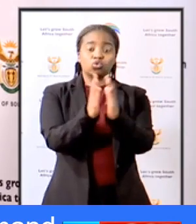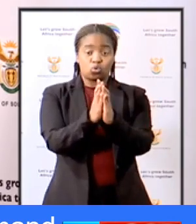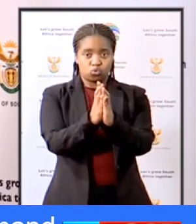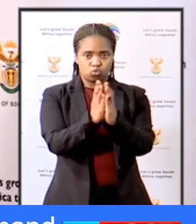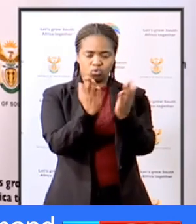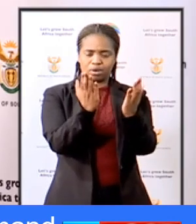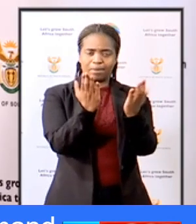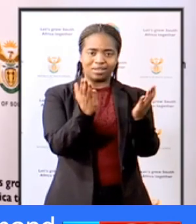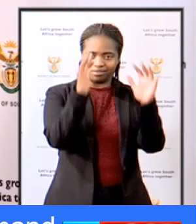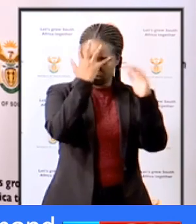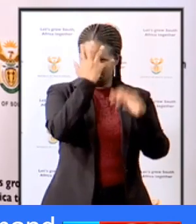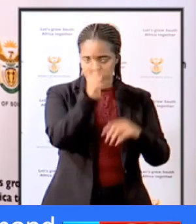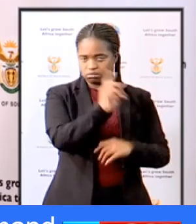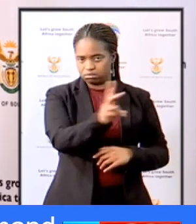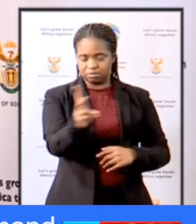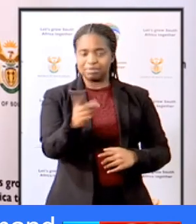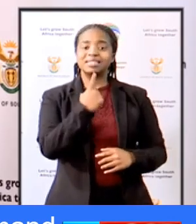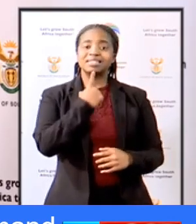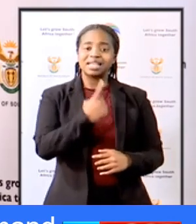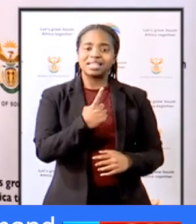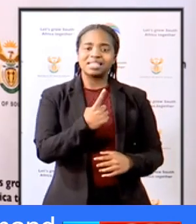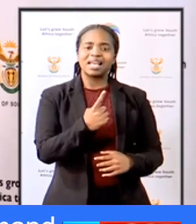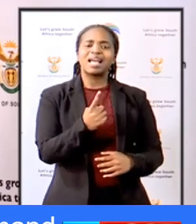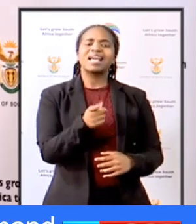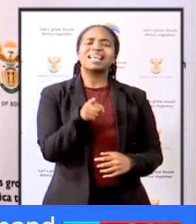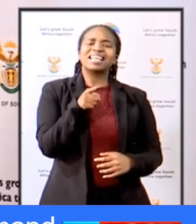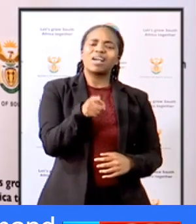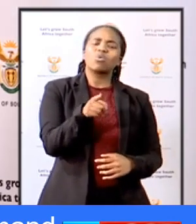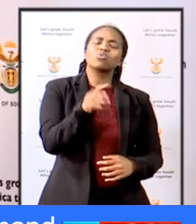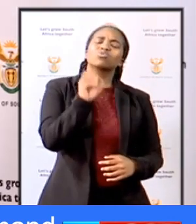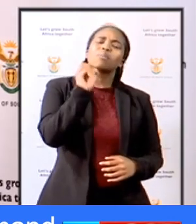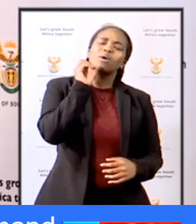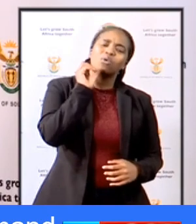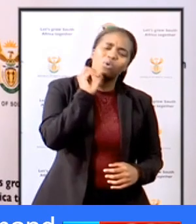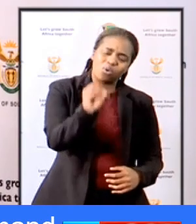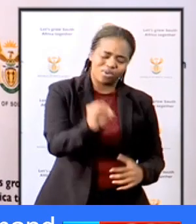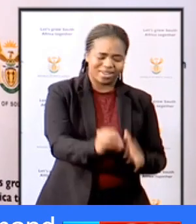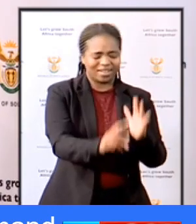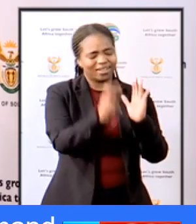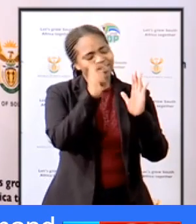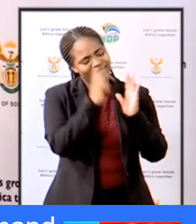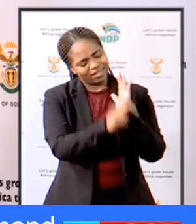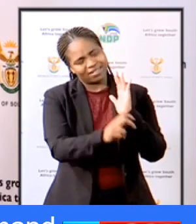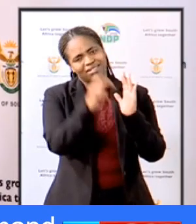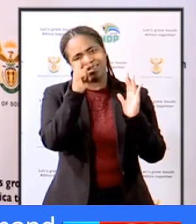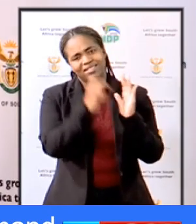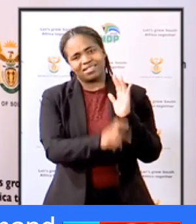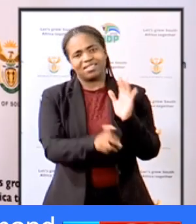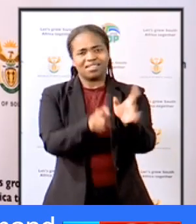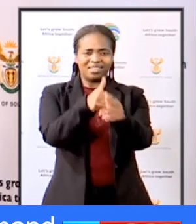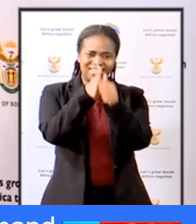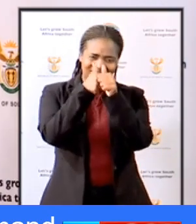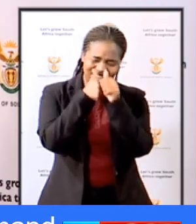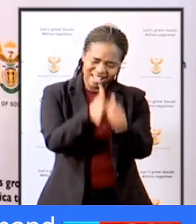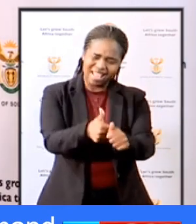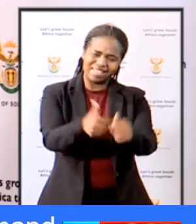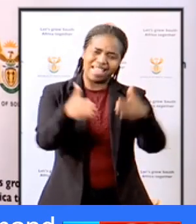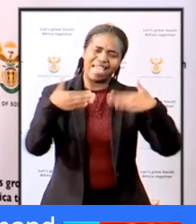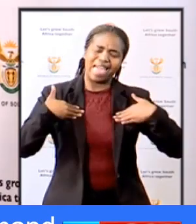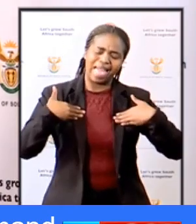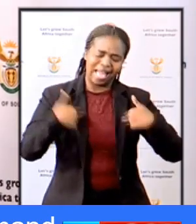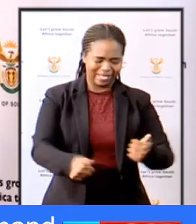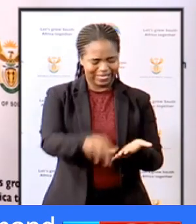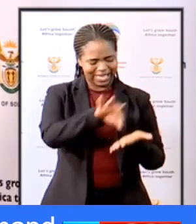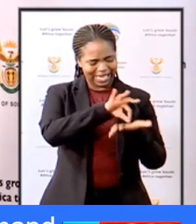what the ministers have said, will have to adhere to the health and